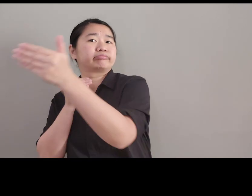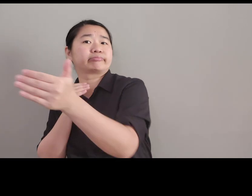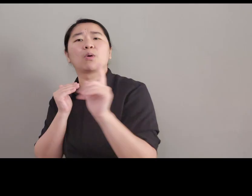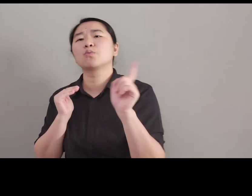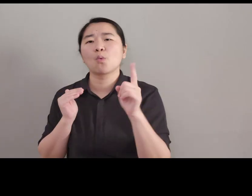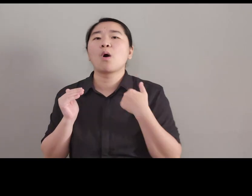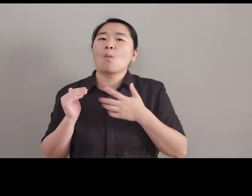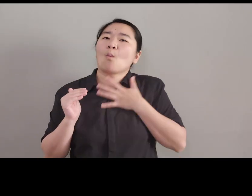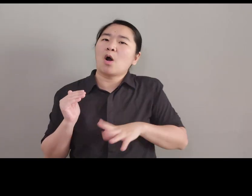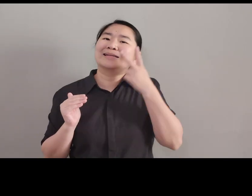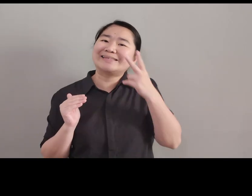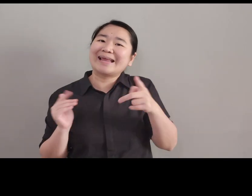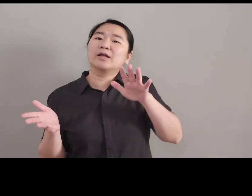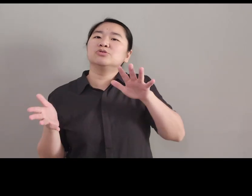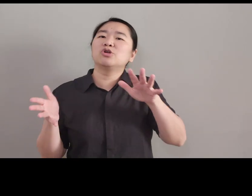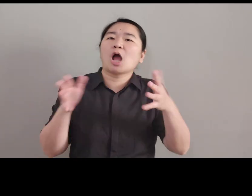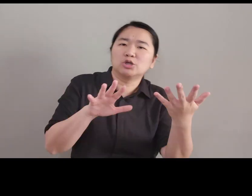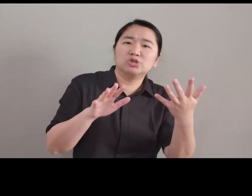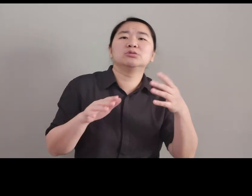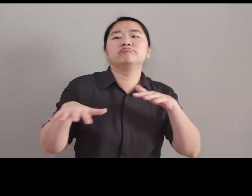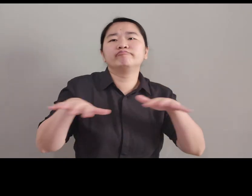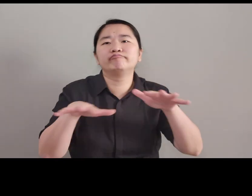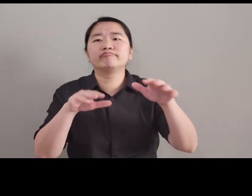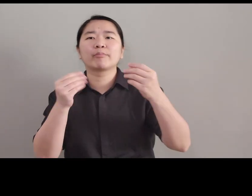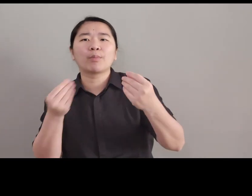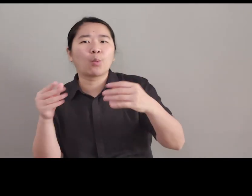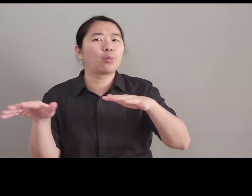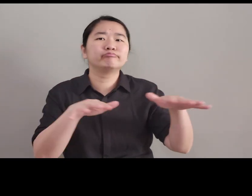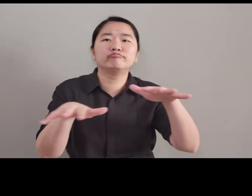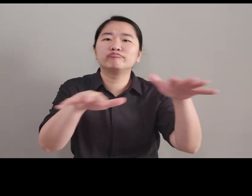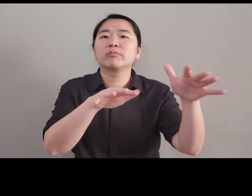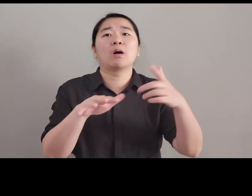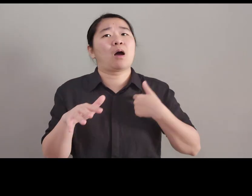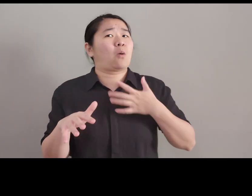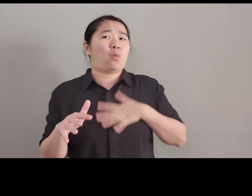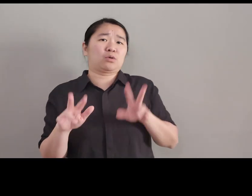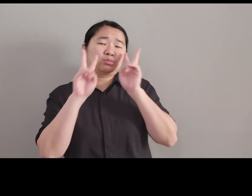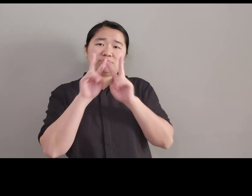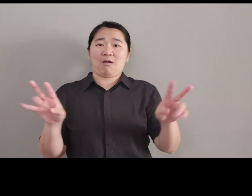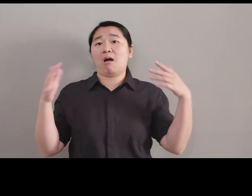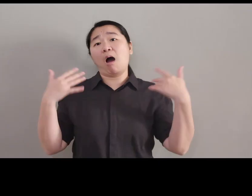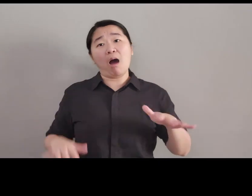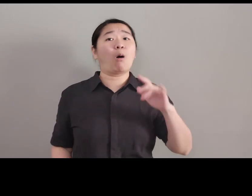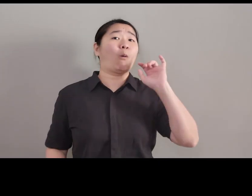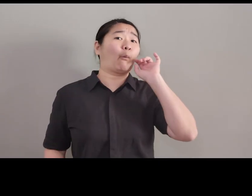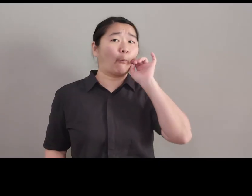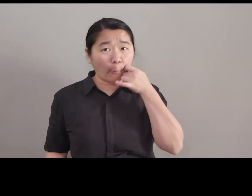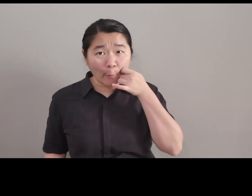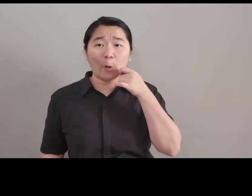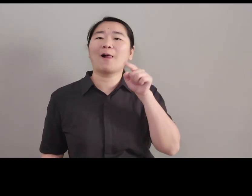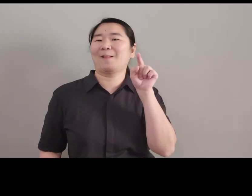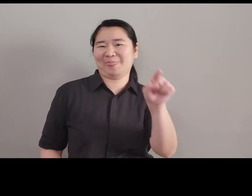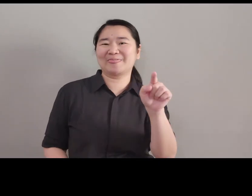think I don't know how to make it cool, but I'd love to find a way to make it cool. Probably one of the young people need to make